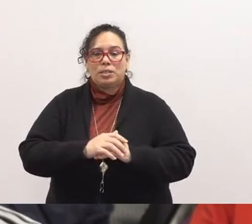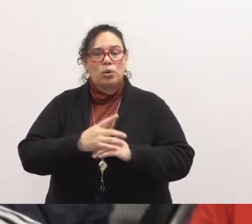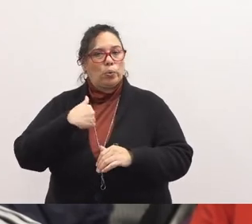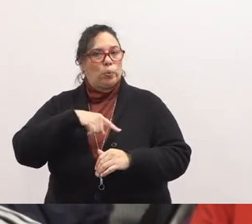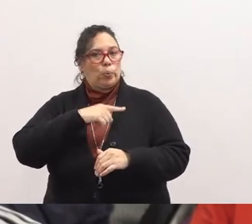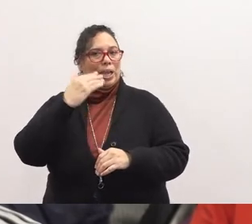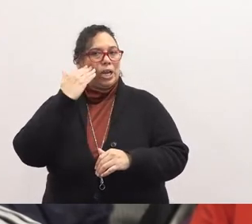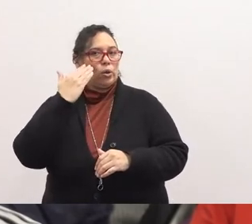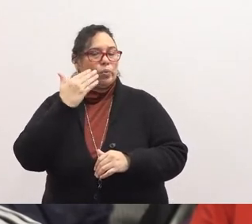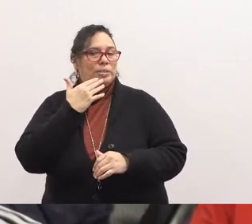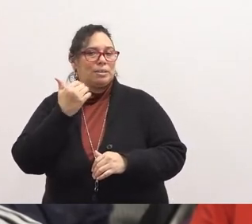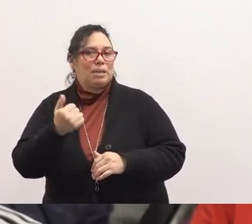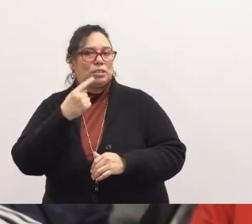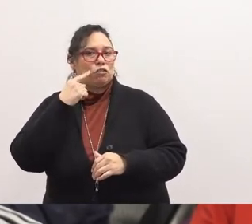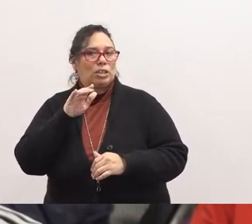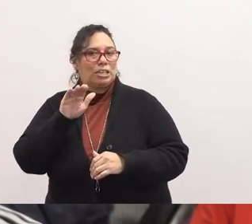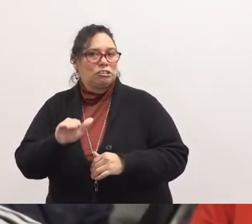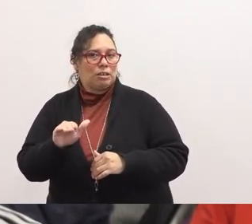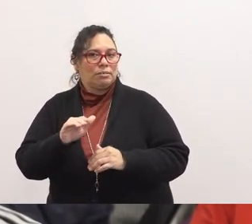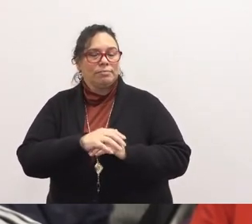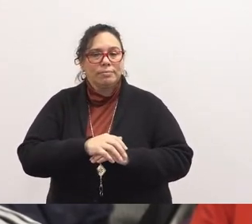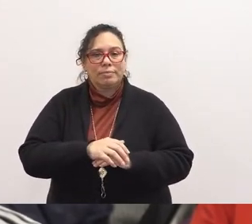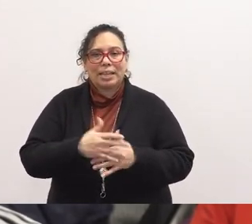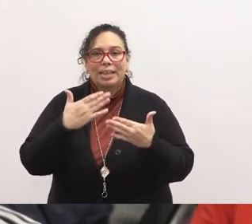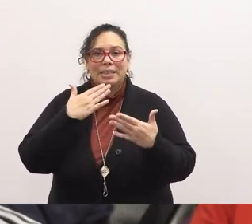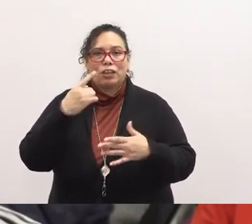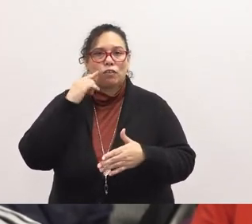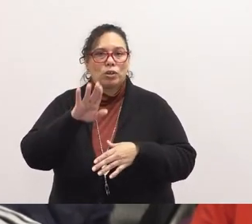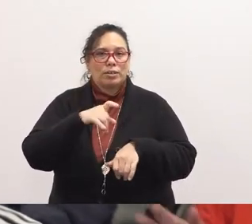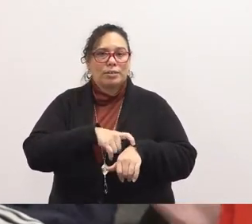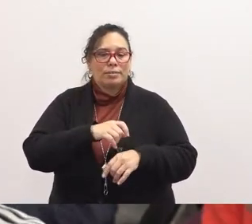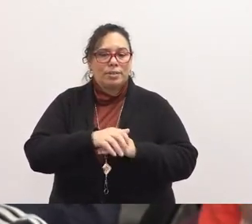know what is best for that child in the chair. Thank